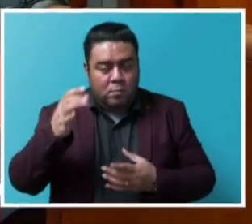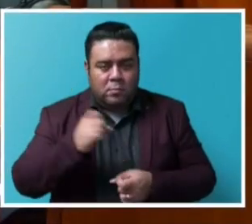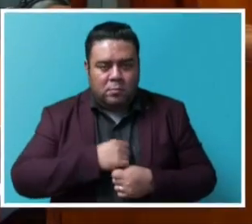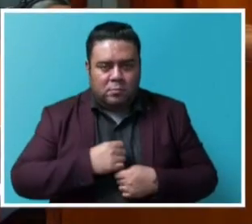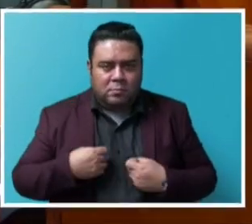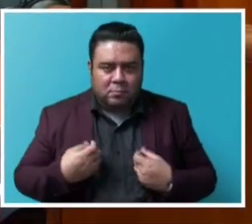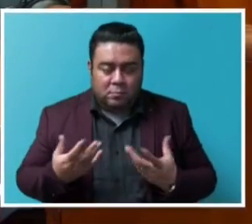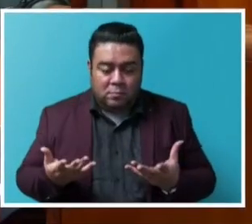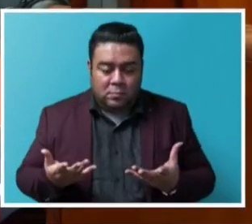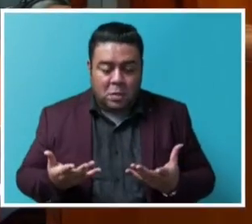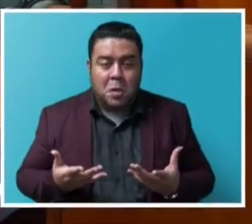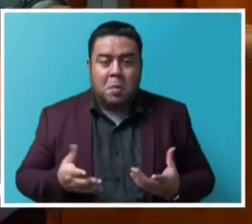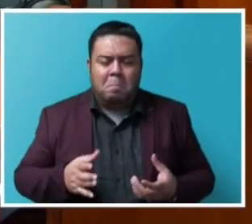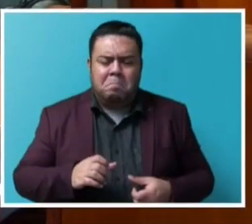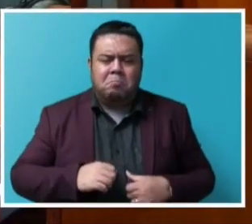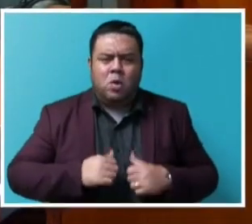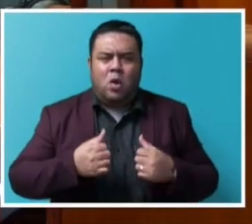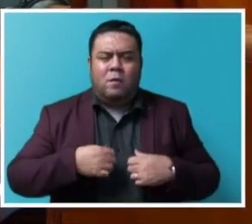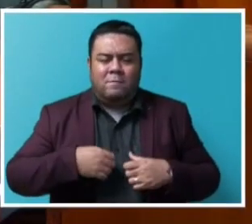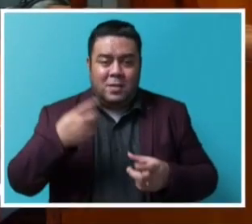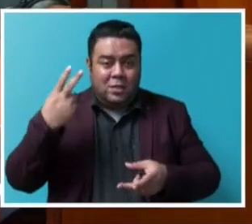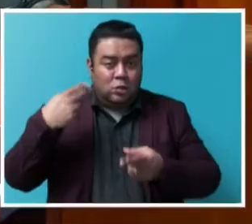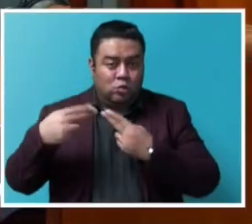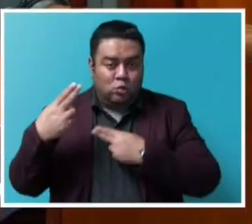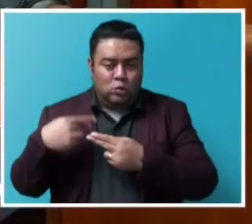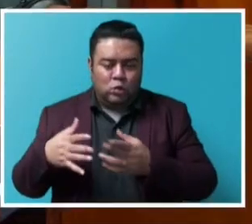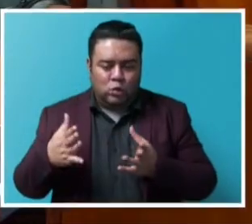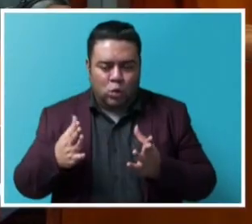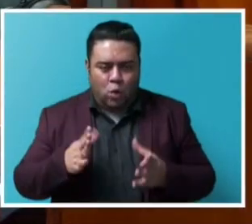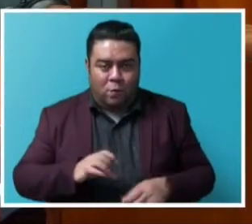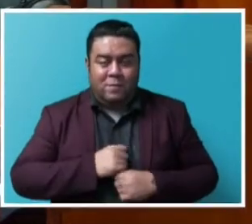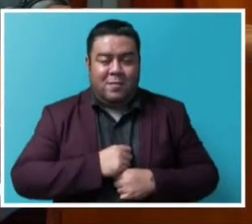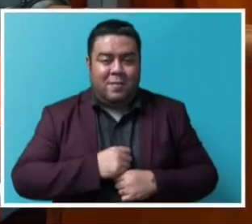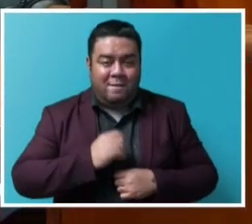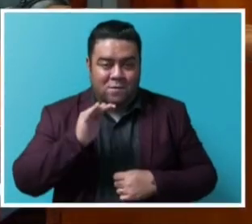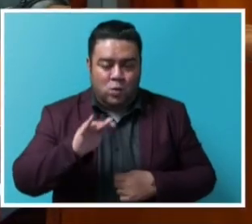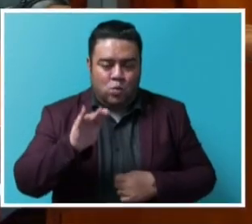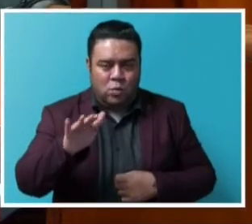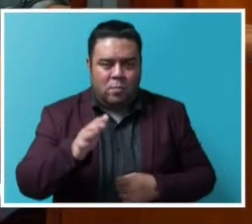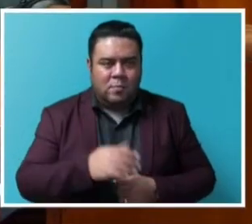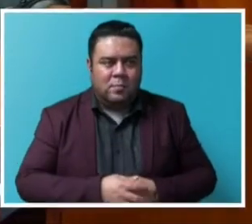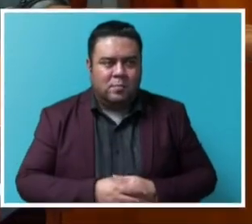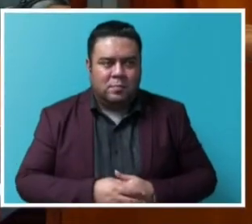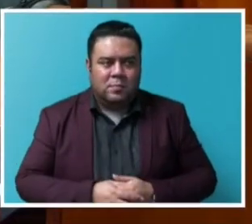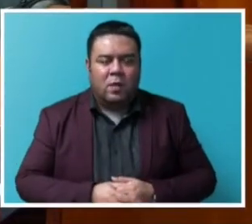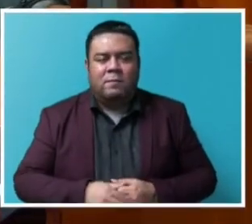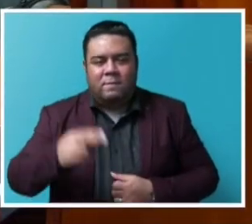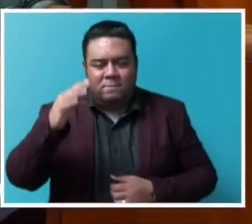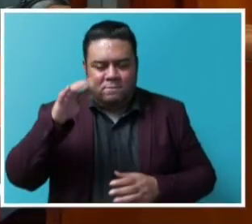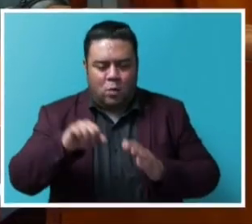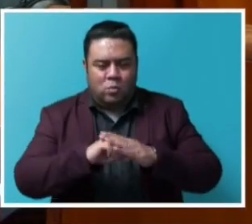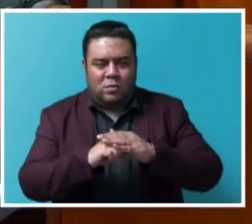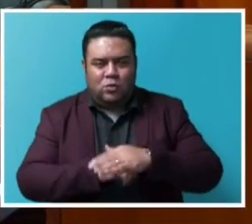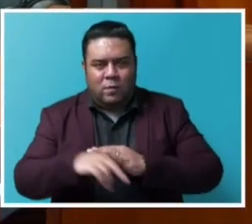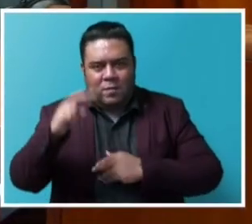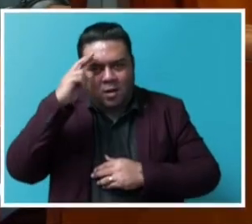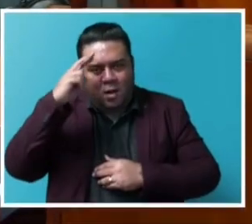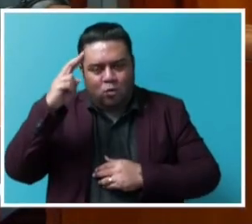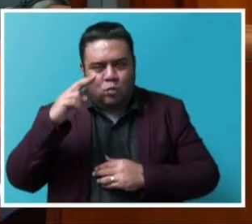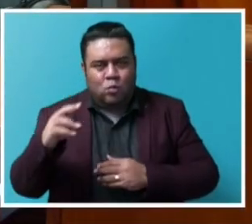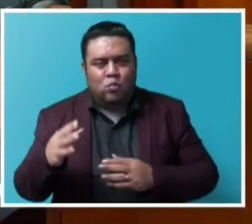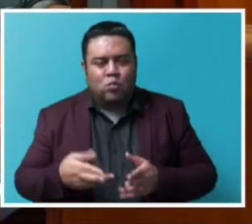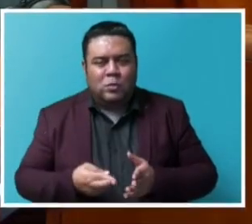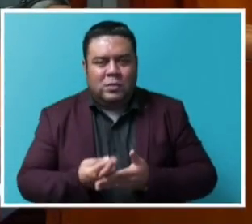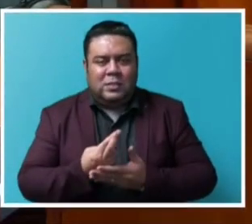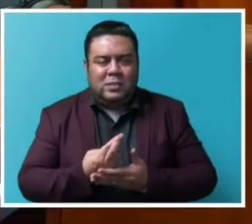proud of their history and confident in their future, as the foundation of national resilience.